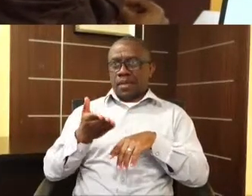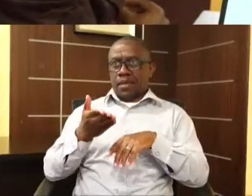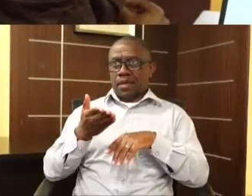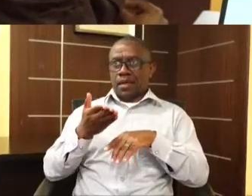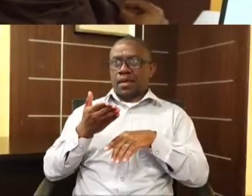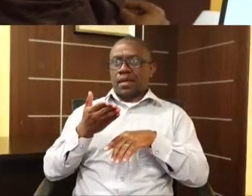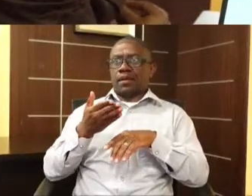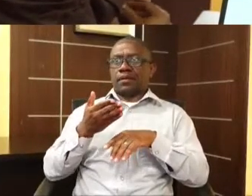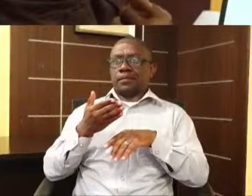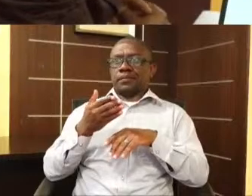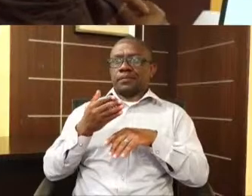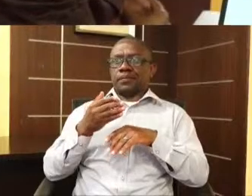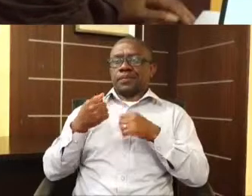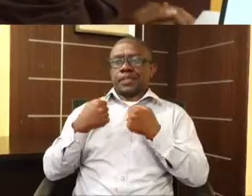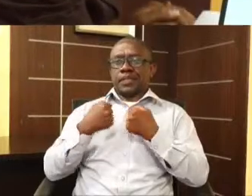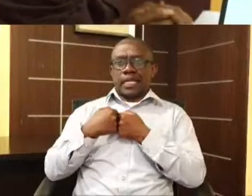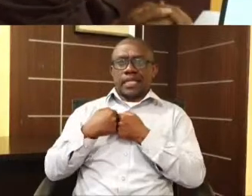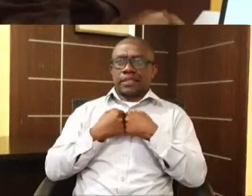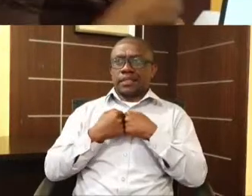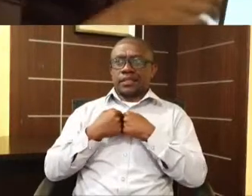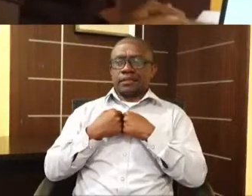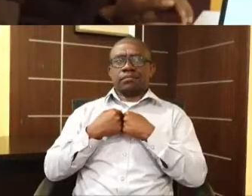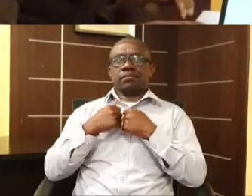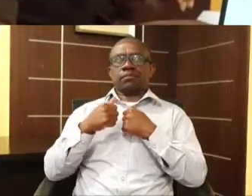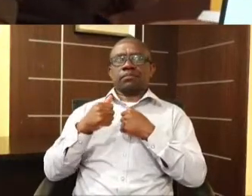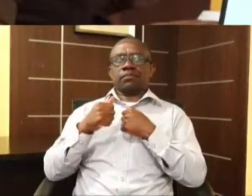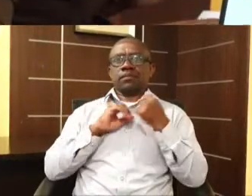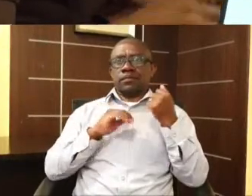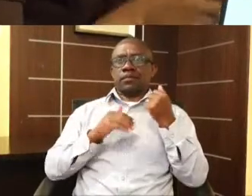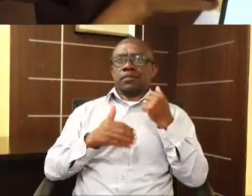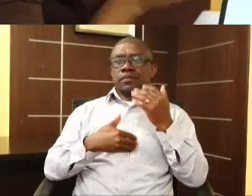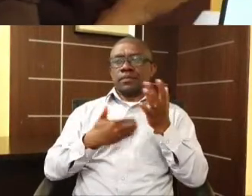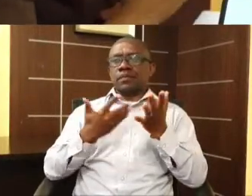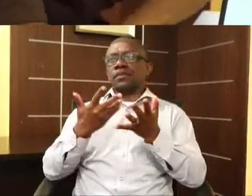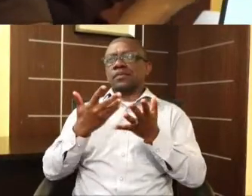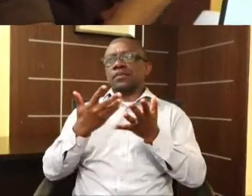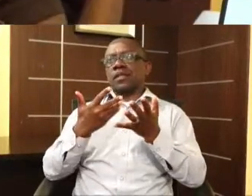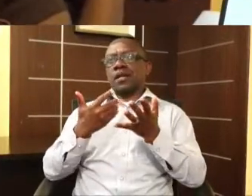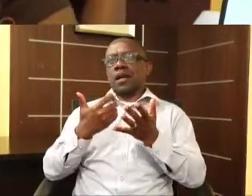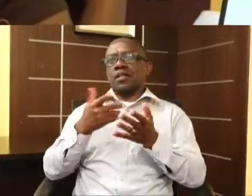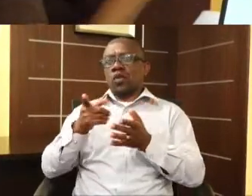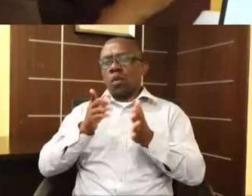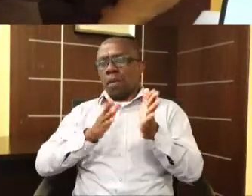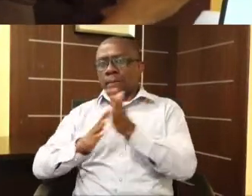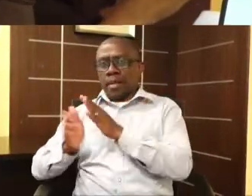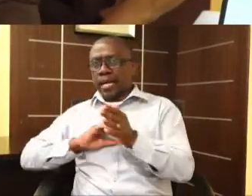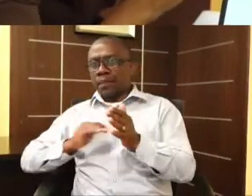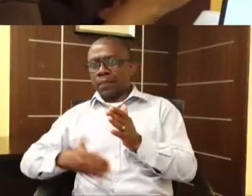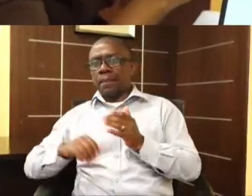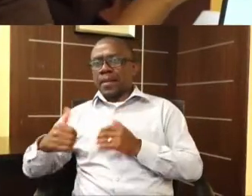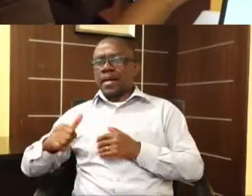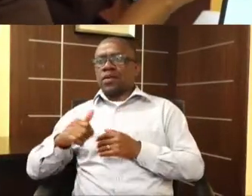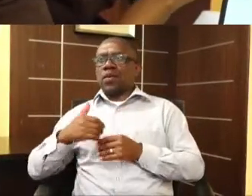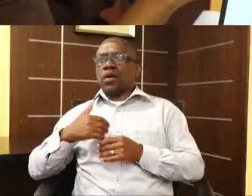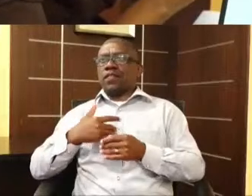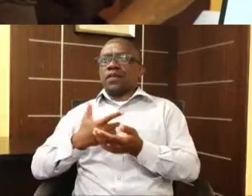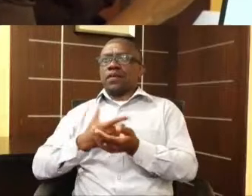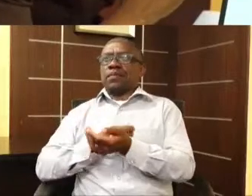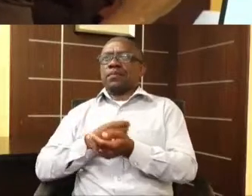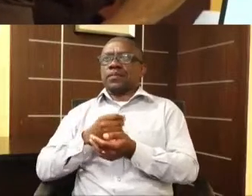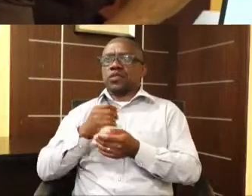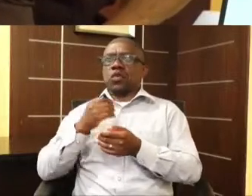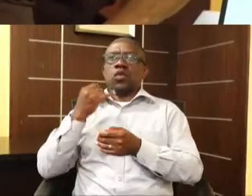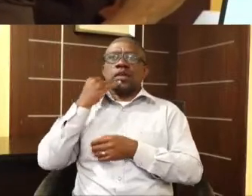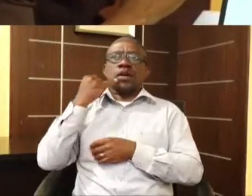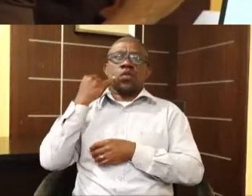need for contraception, leading to high rates of unintended pregnancy. In fact, Nakuru was second to